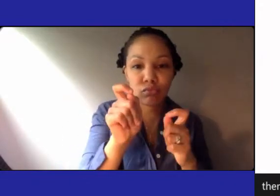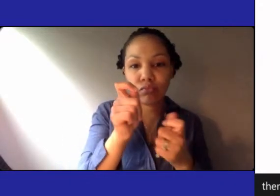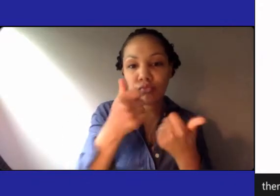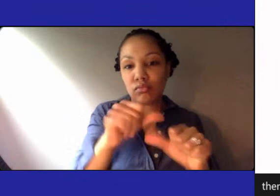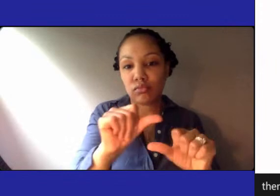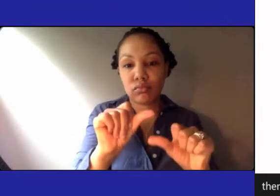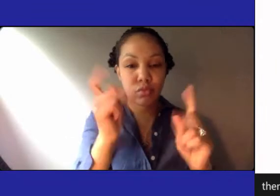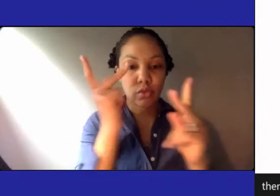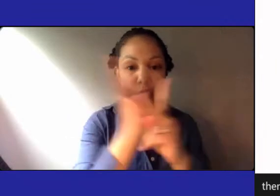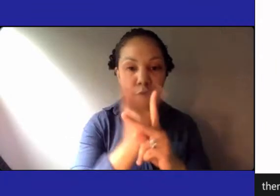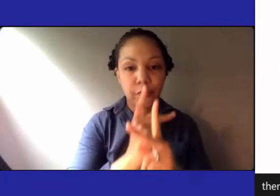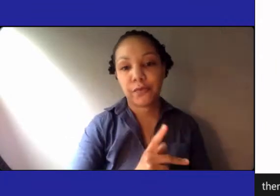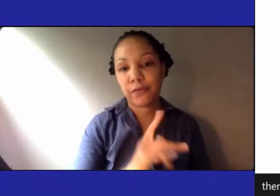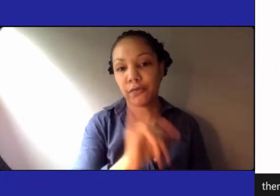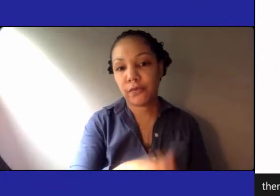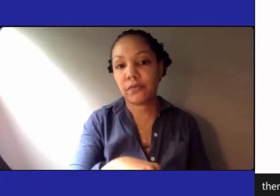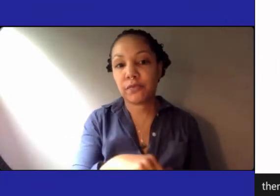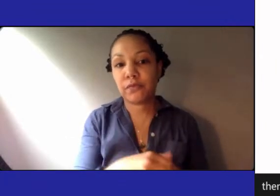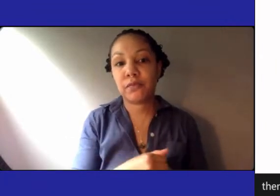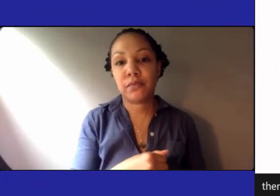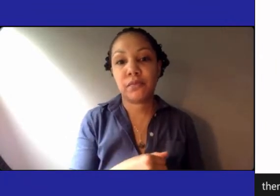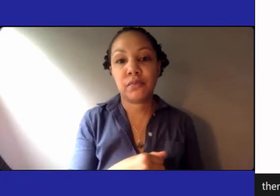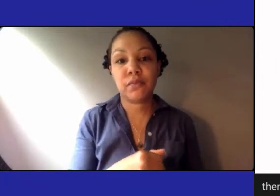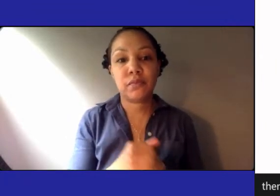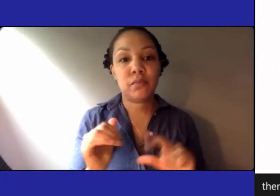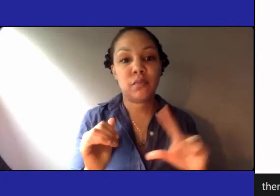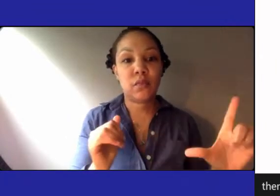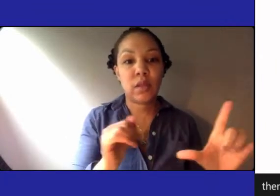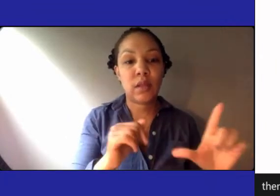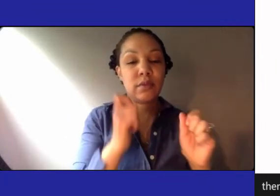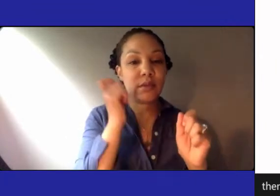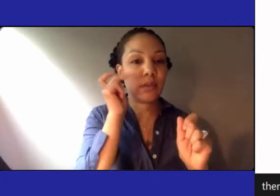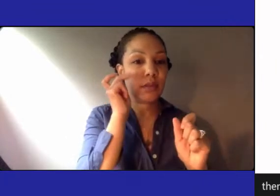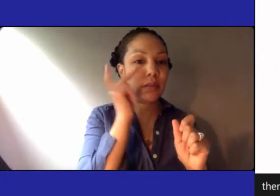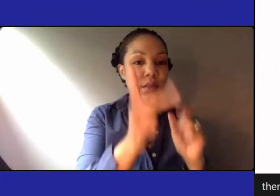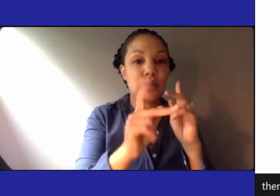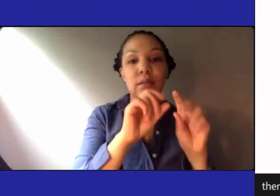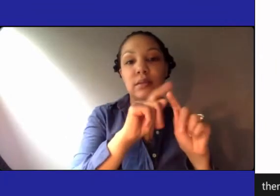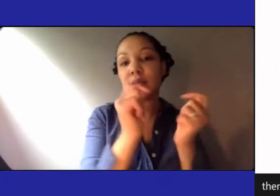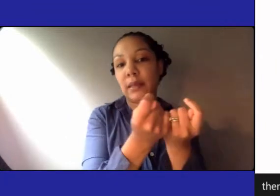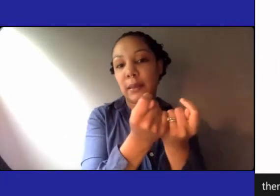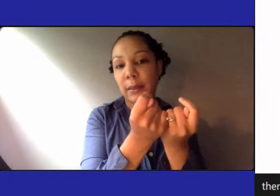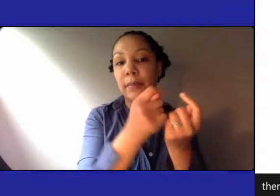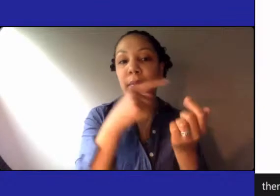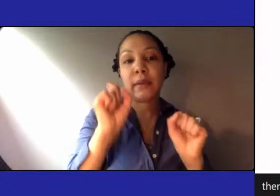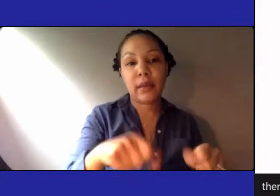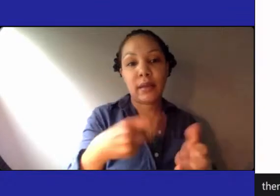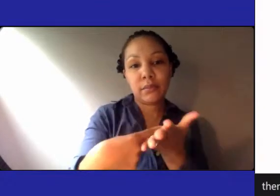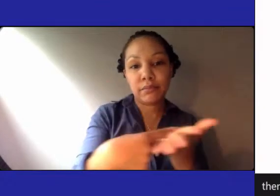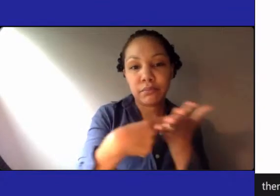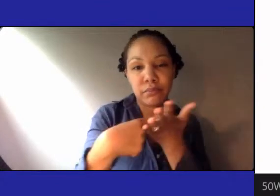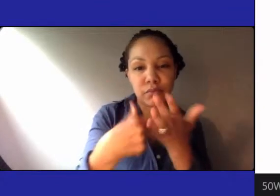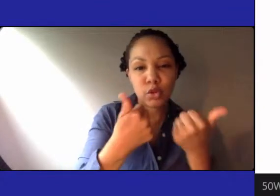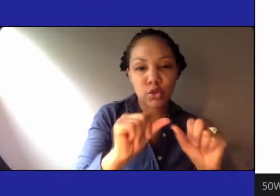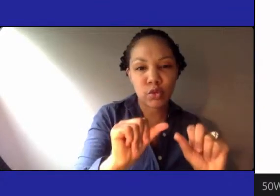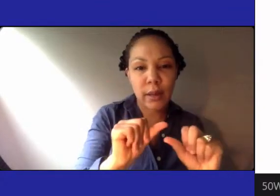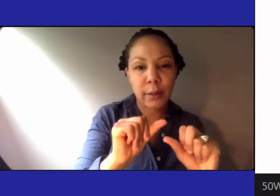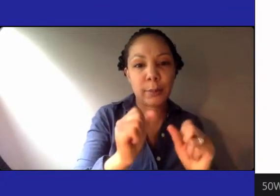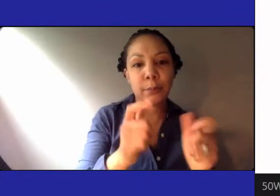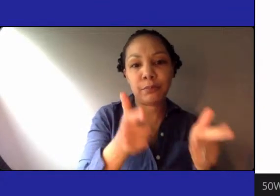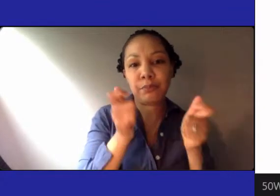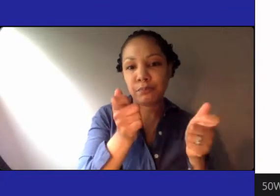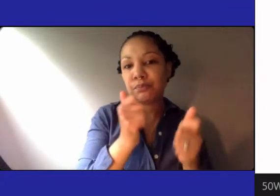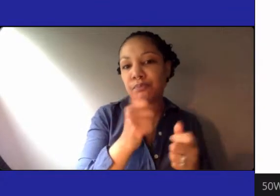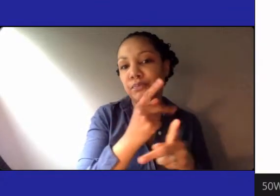interdisciplinary communication across the team members to help rapidly coordinate care. You want to show, Donnie, just for